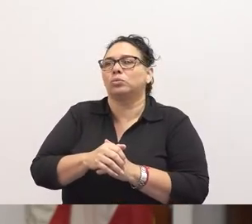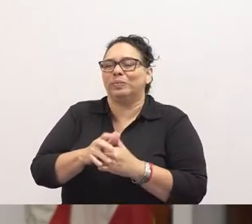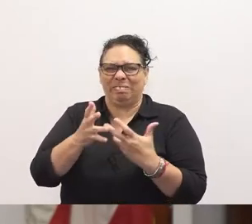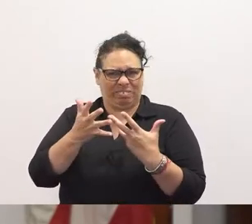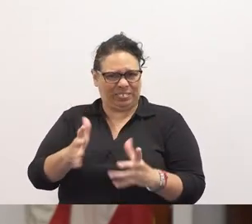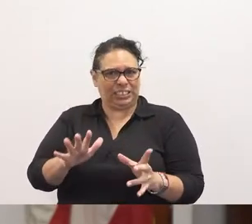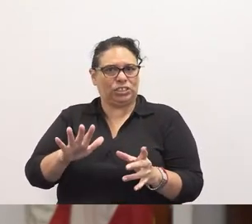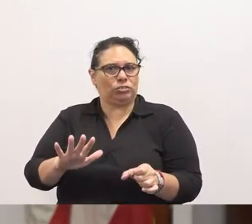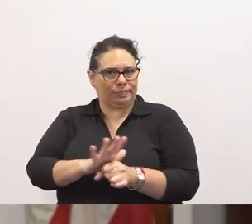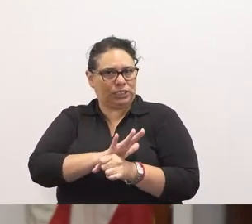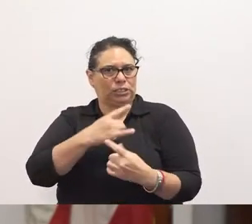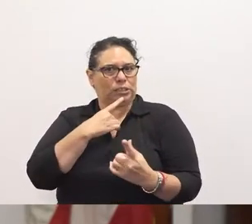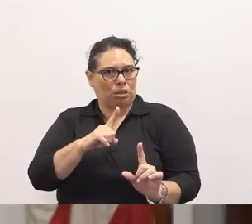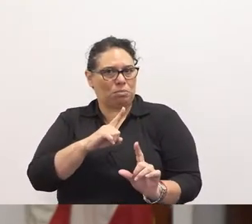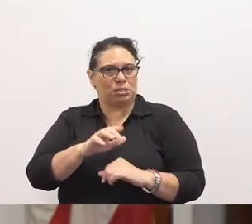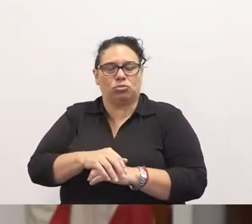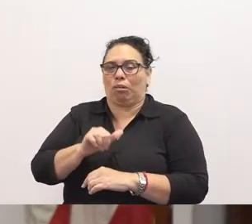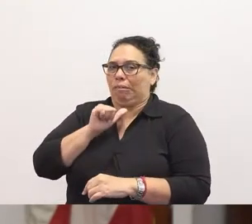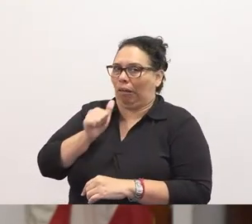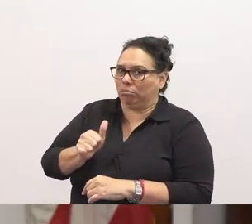two levels for me,